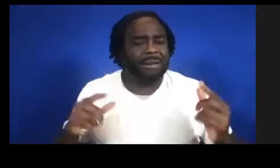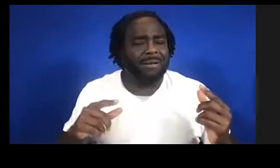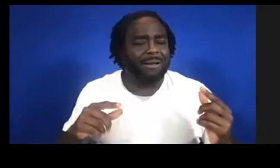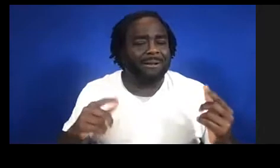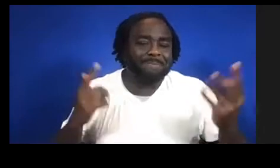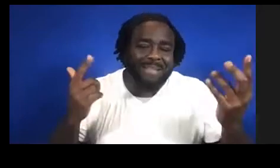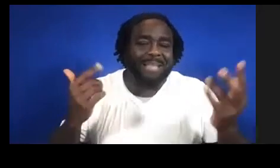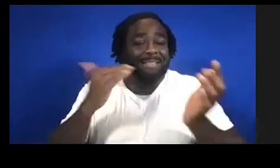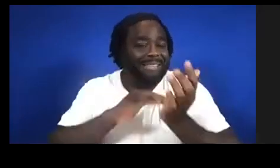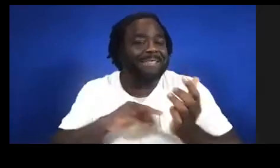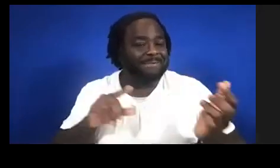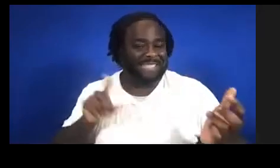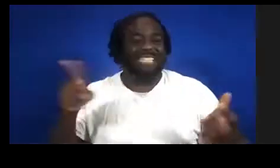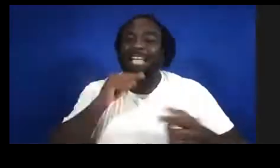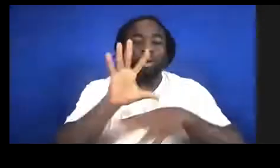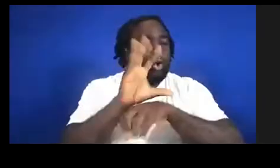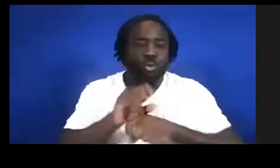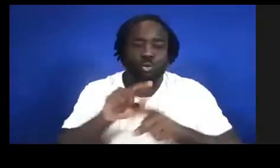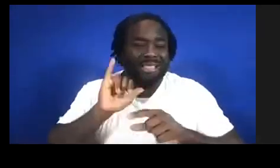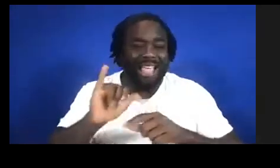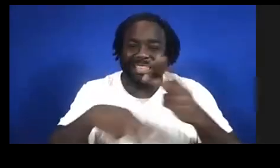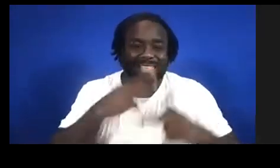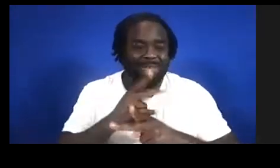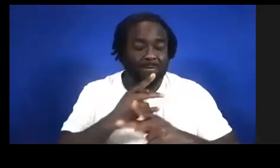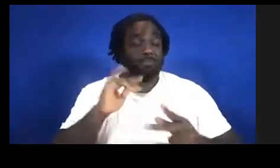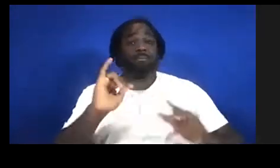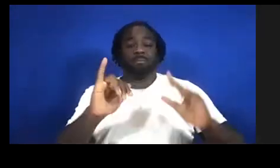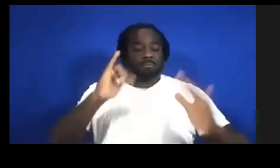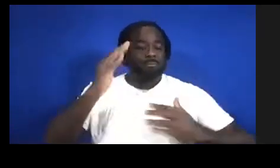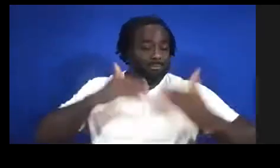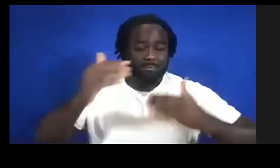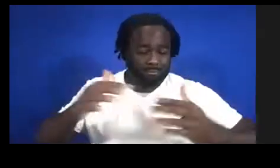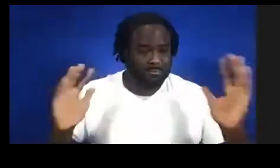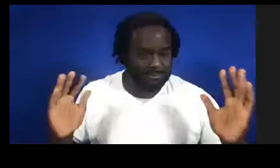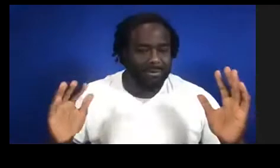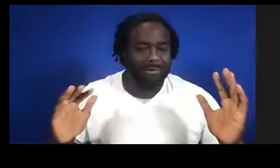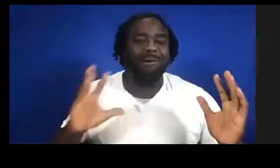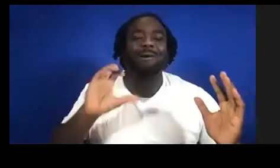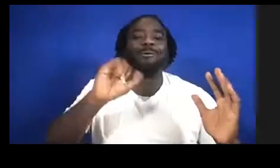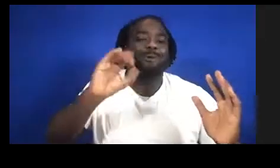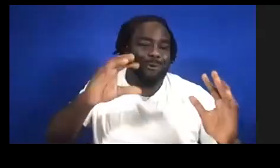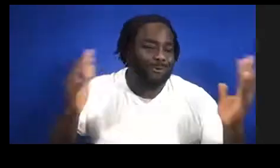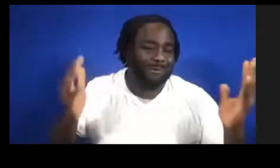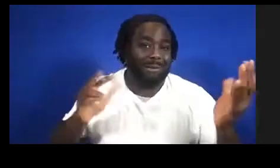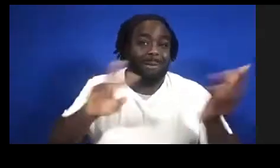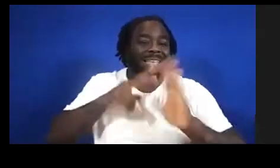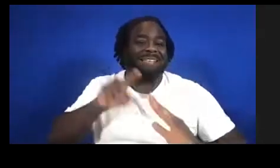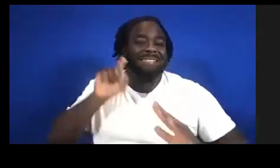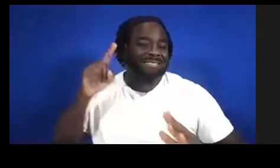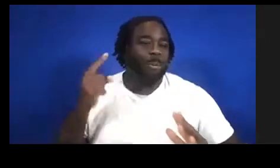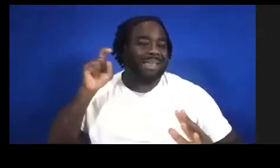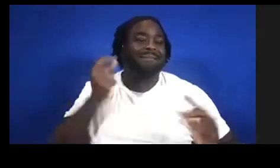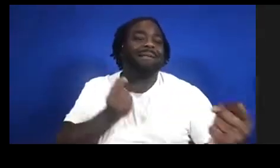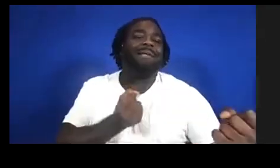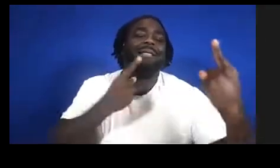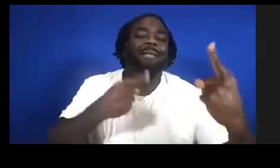I'm like, bro, what's going on? But again, he wasn't used to that kind of work. He wasn't used to me.